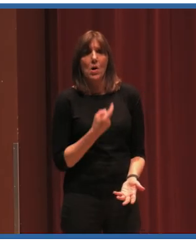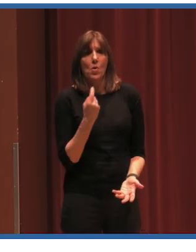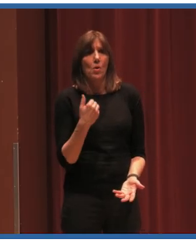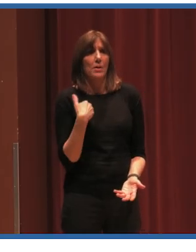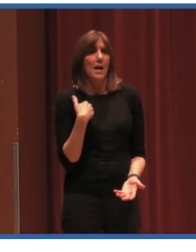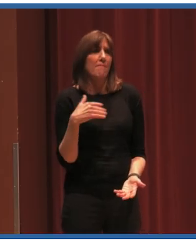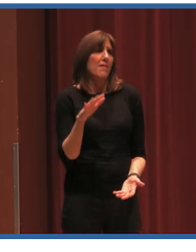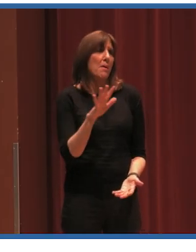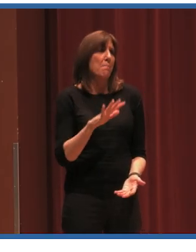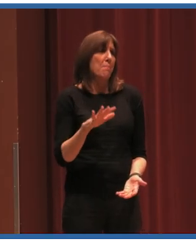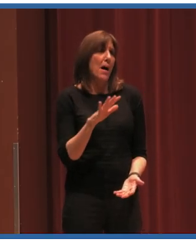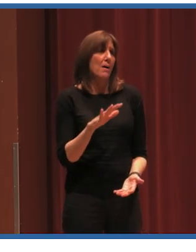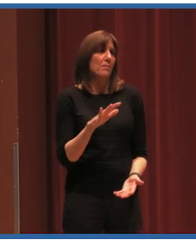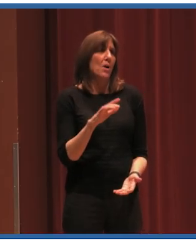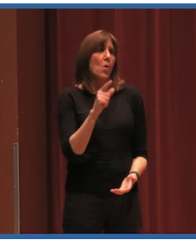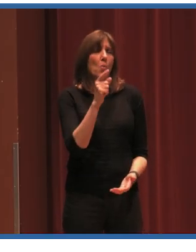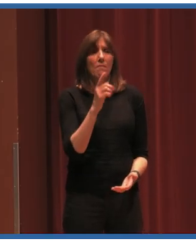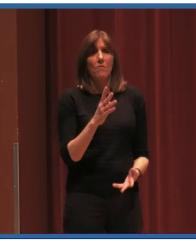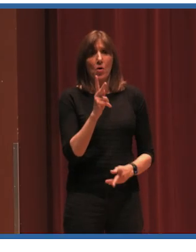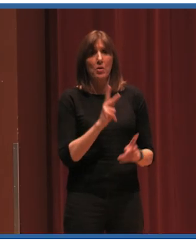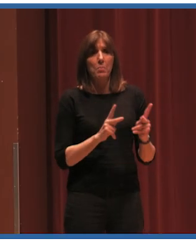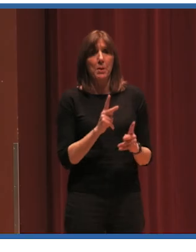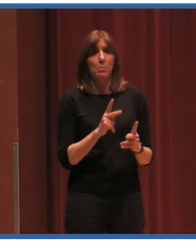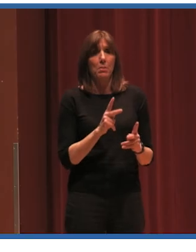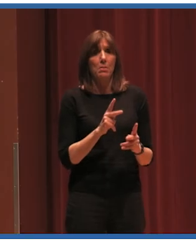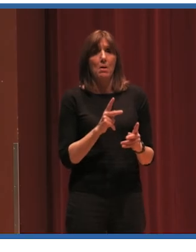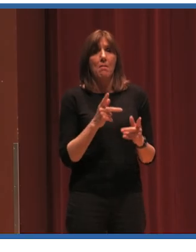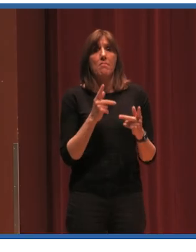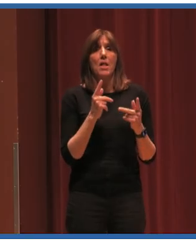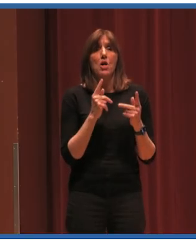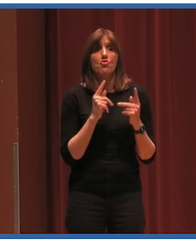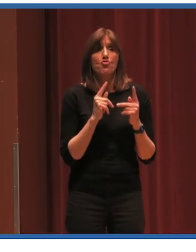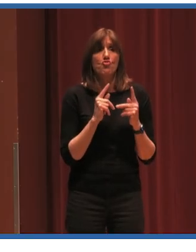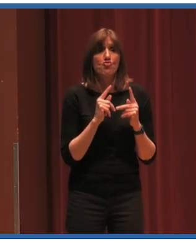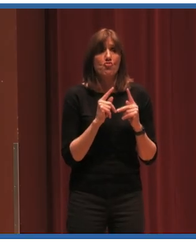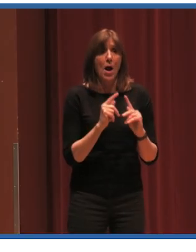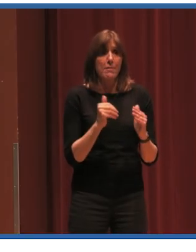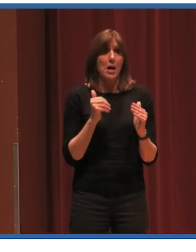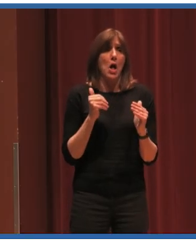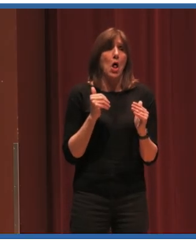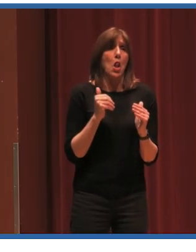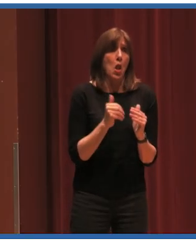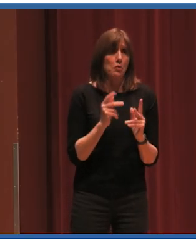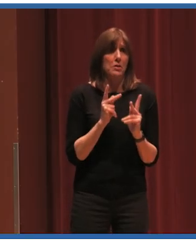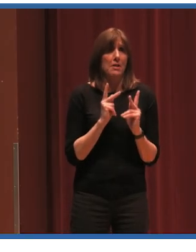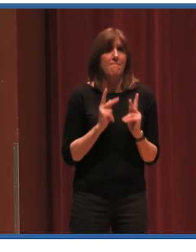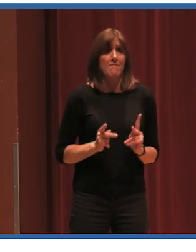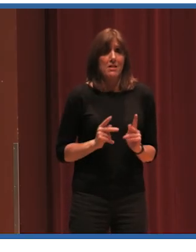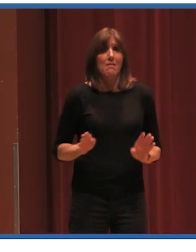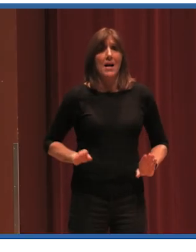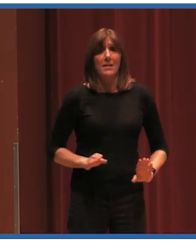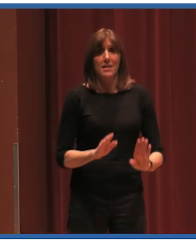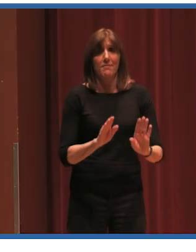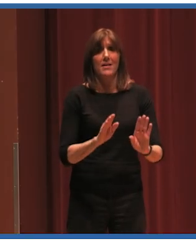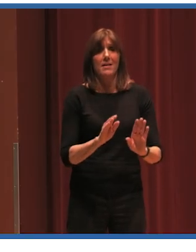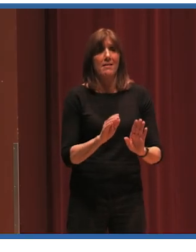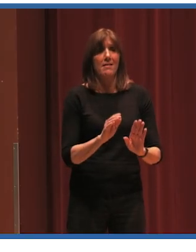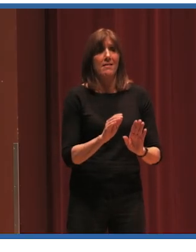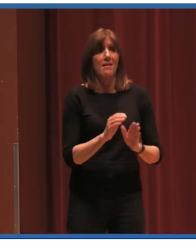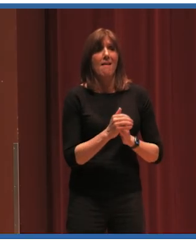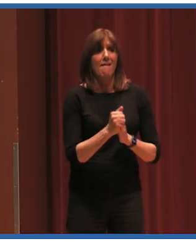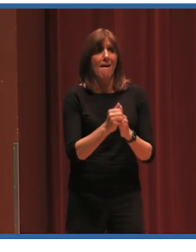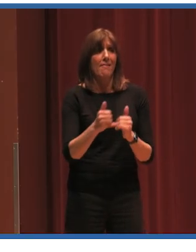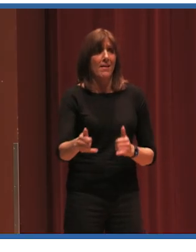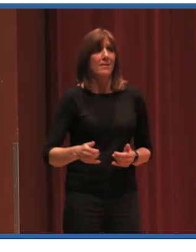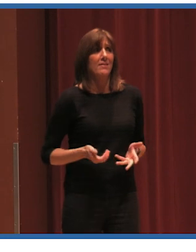think, not even 1/4 that even approach the actual guidelines for physical activity. It's so important. It's like